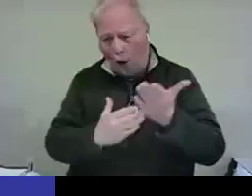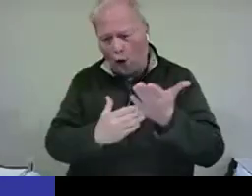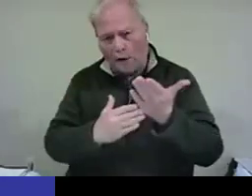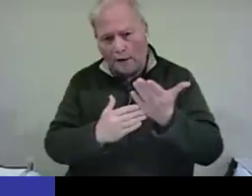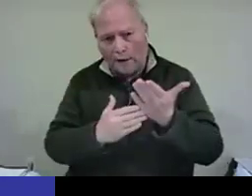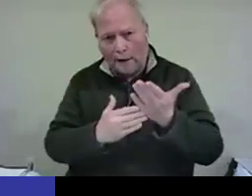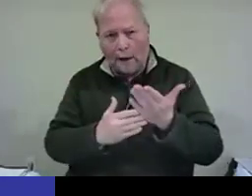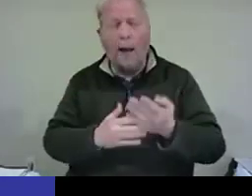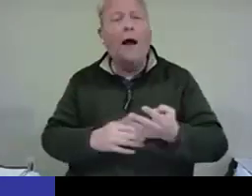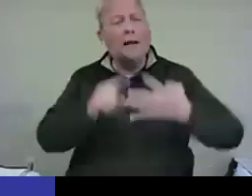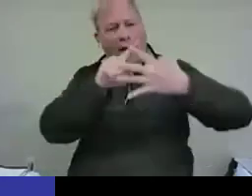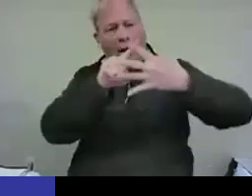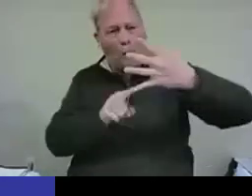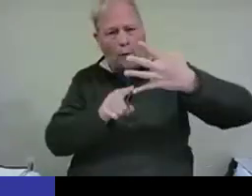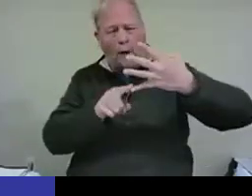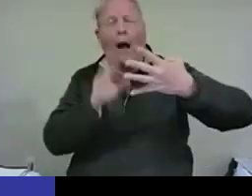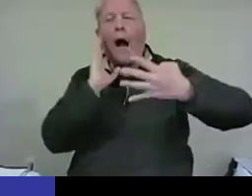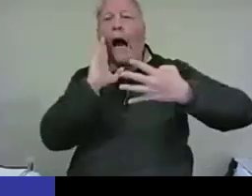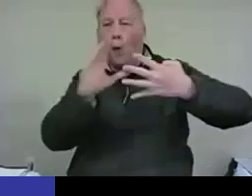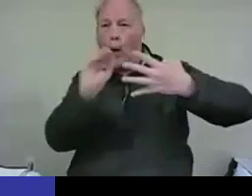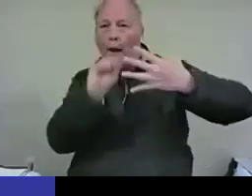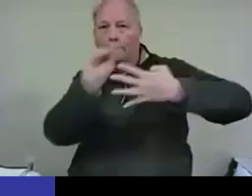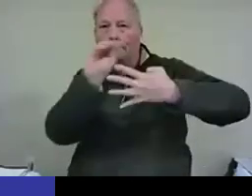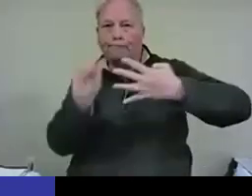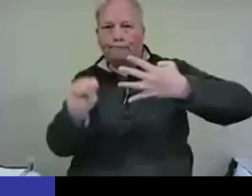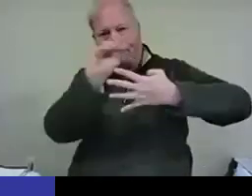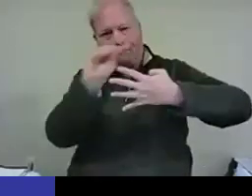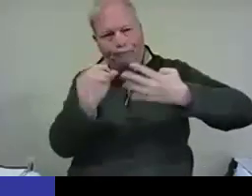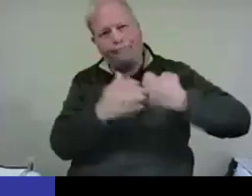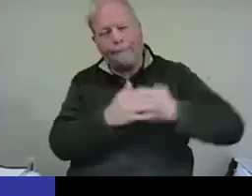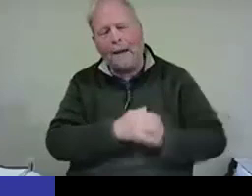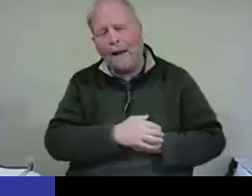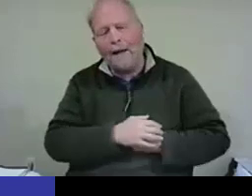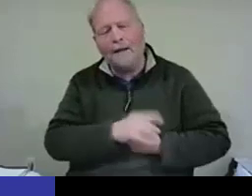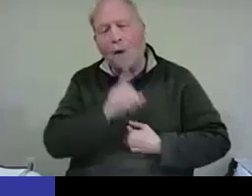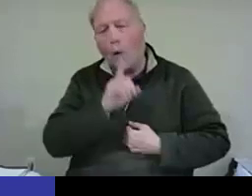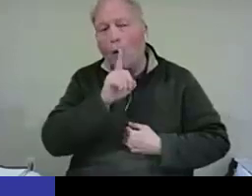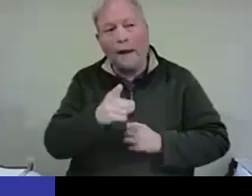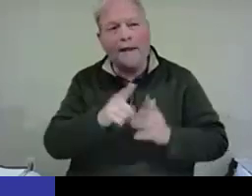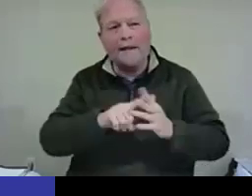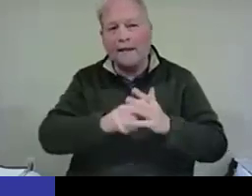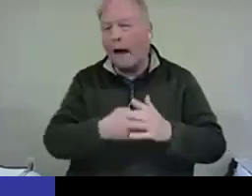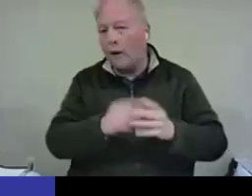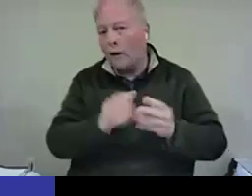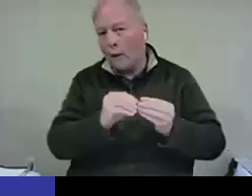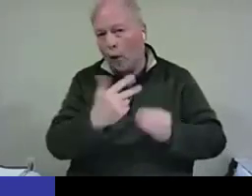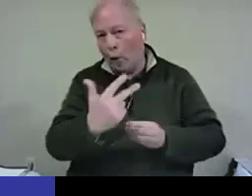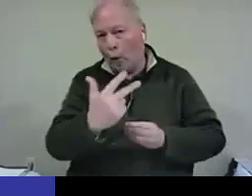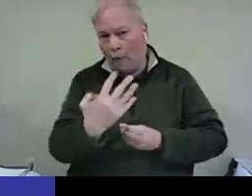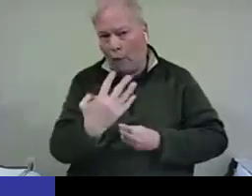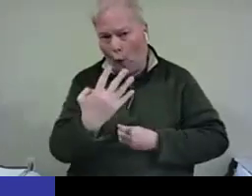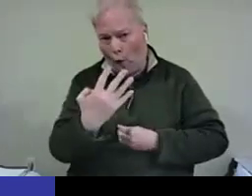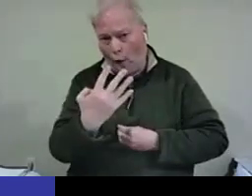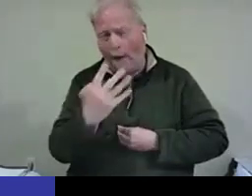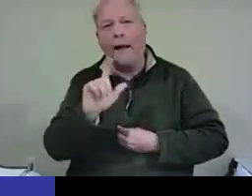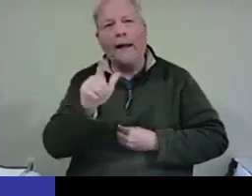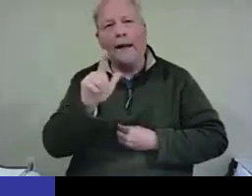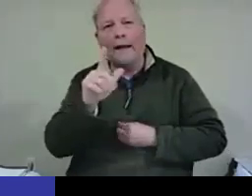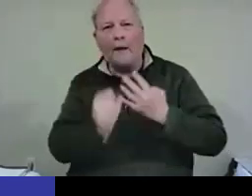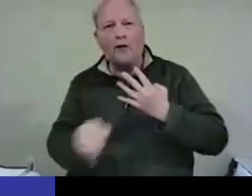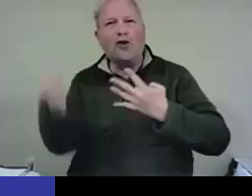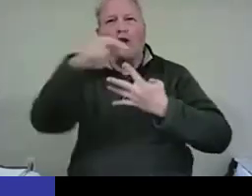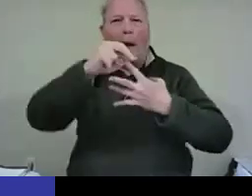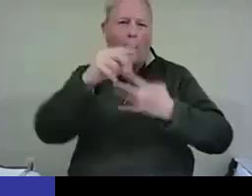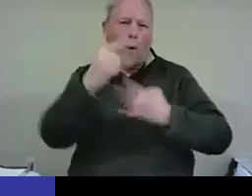than they appear on this slide and the actual rule. So we're actually going to start with parts 3 and 4 that you see on the slide, the required